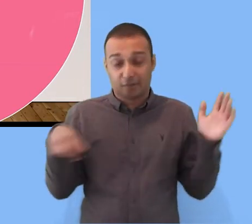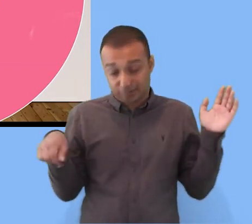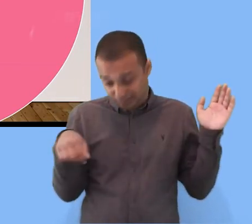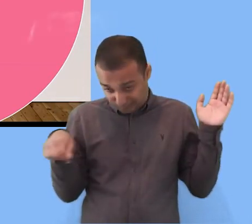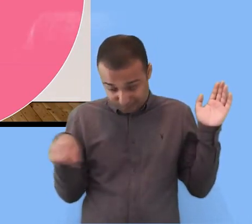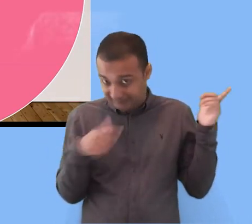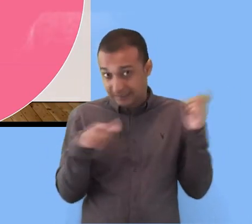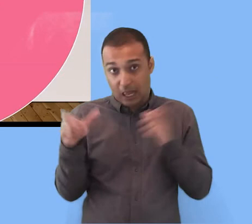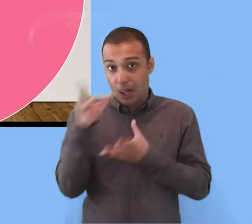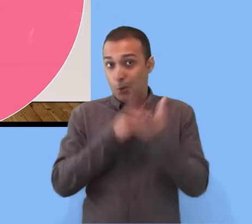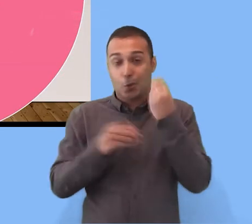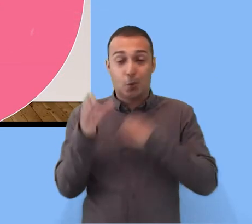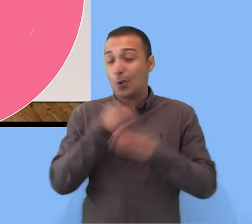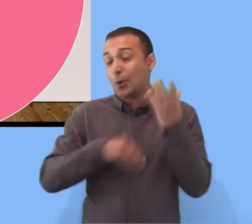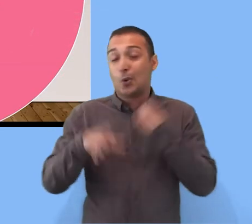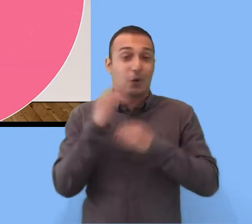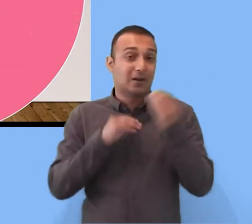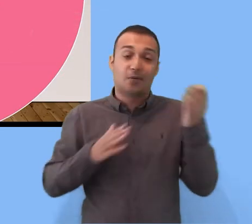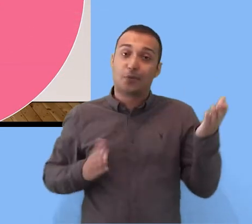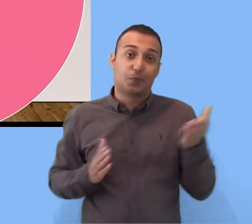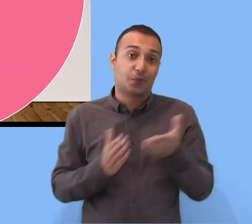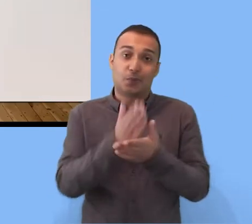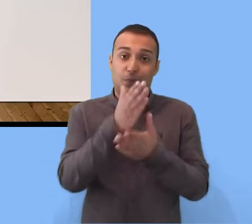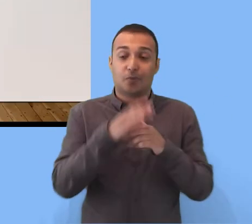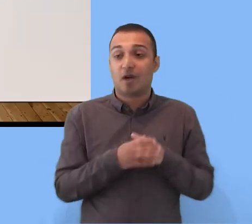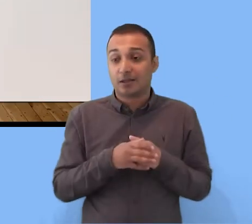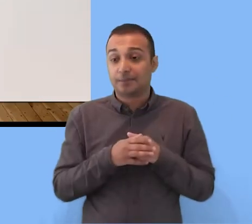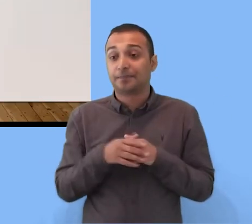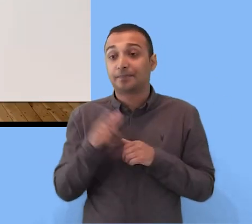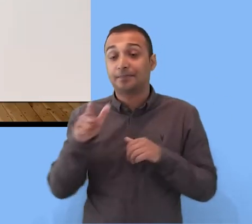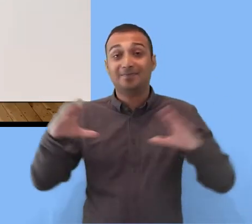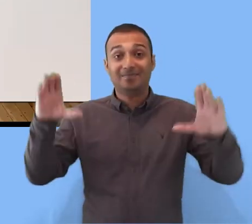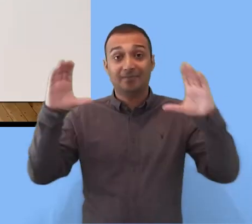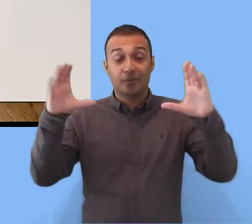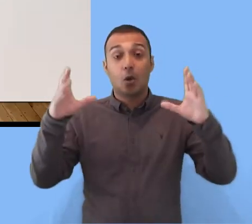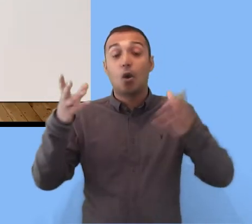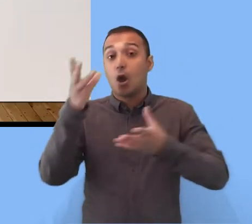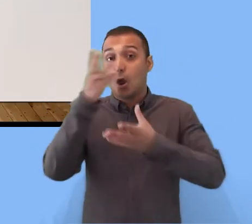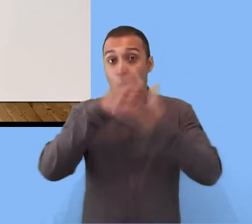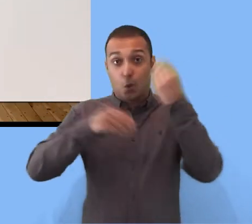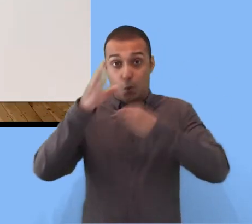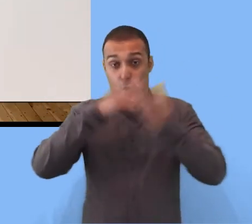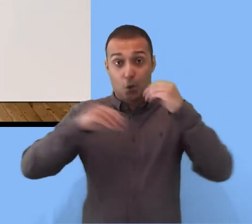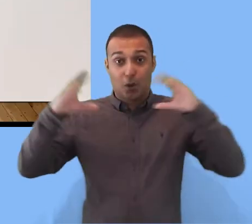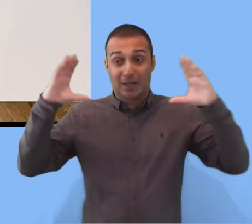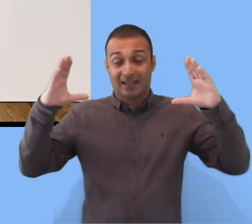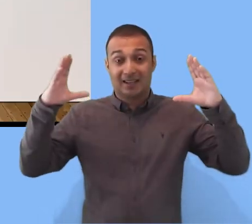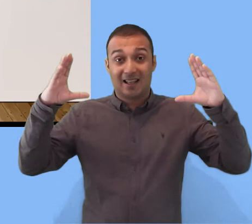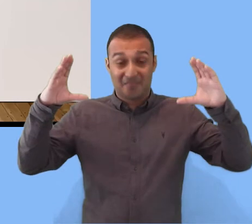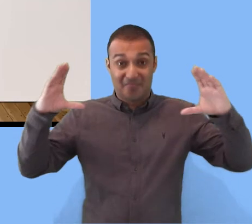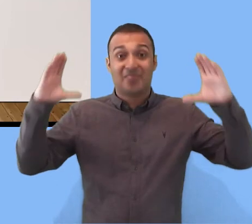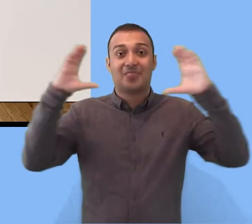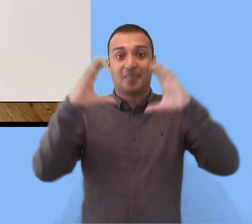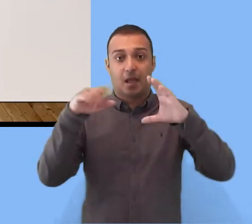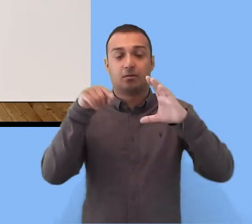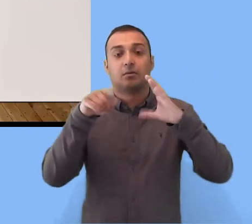It's a lifelong thing, and it's a very wide thing. Within that, there's a smaller group of education,